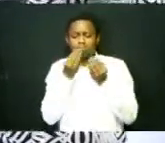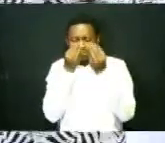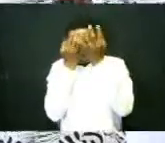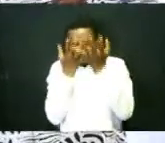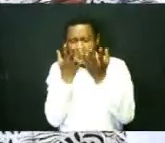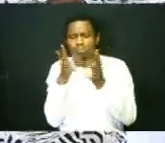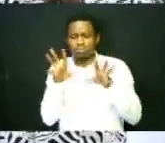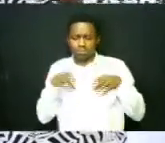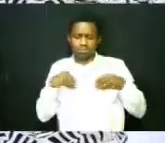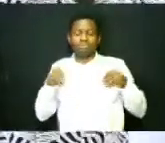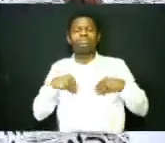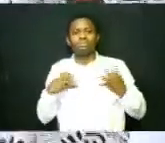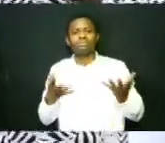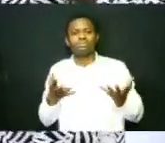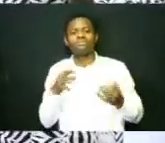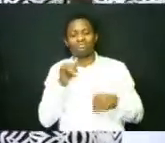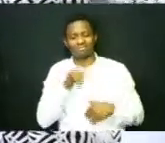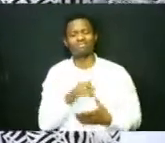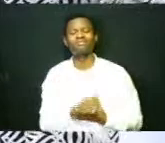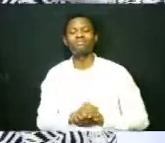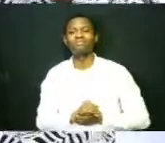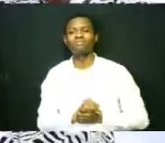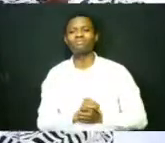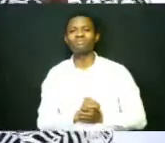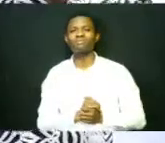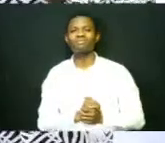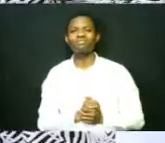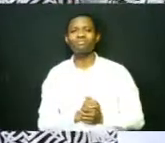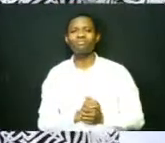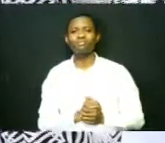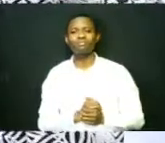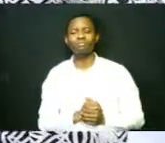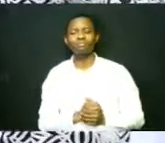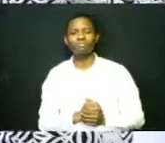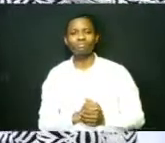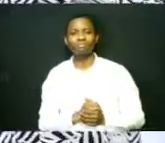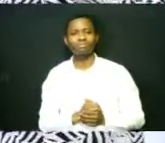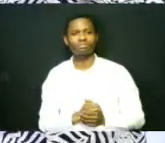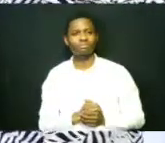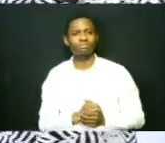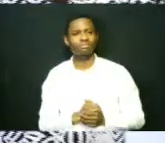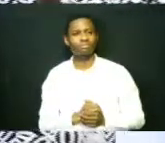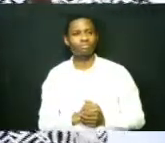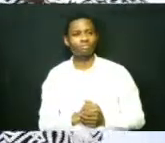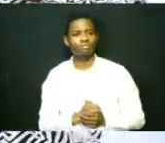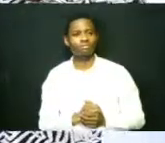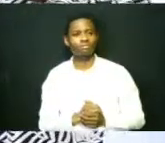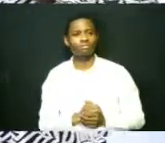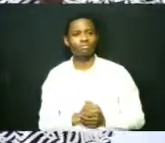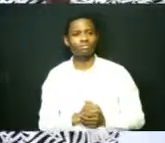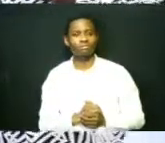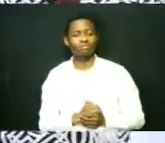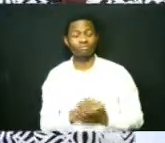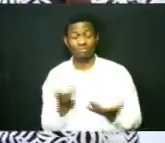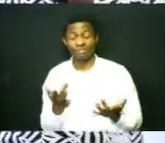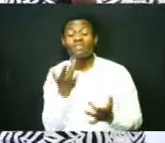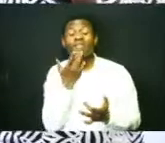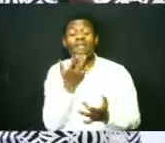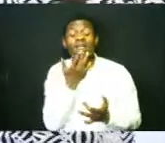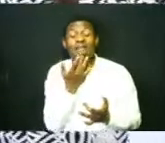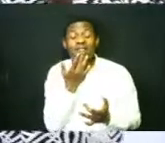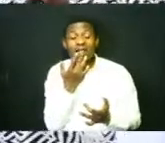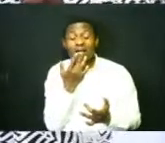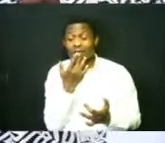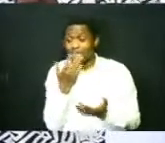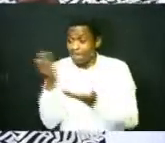asempa no ebre no no ni otumi kan ya ne se mi onyankopon afuna enyema me se de waka no. The beloved, favor brings things that